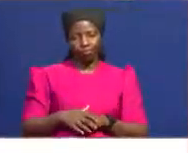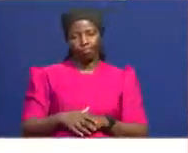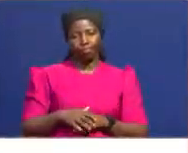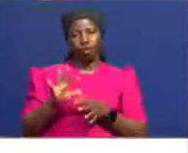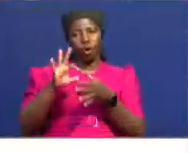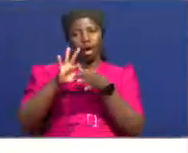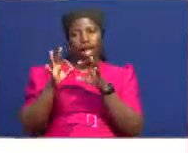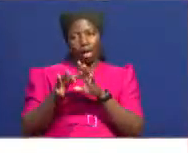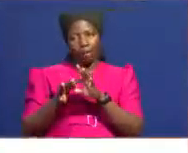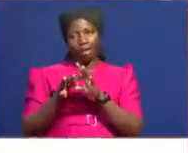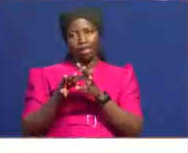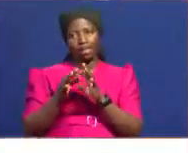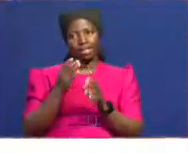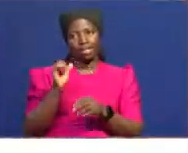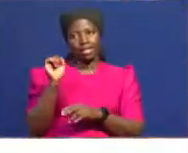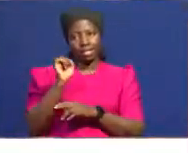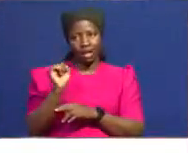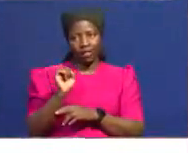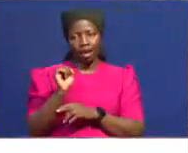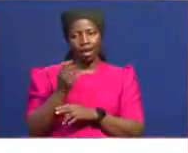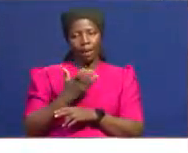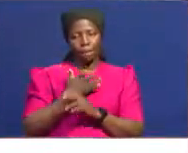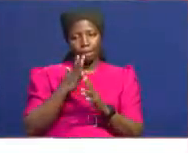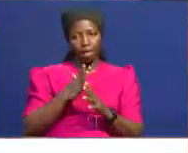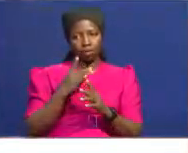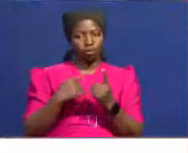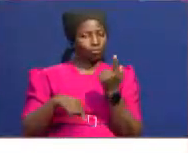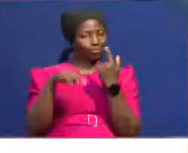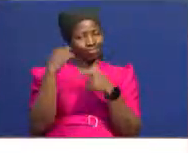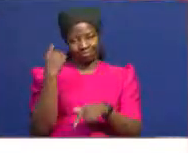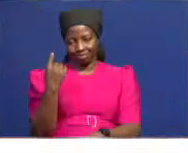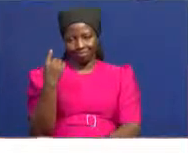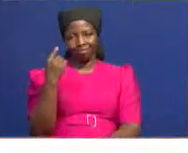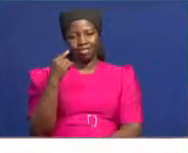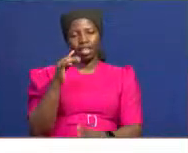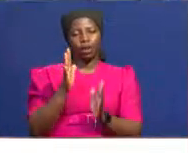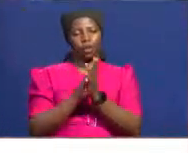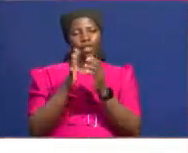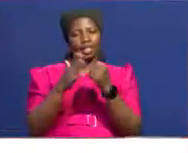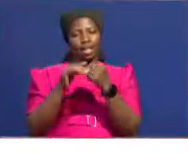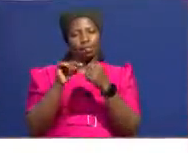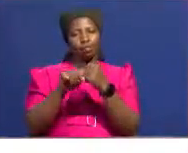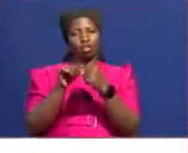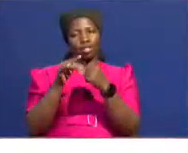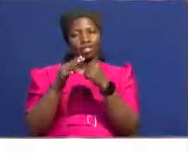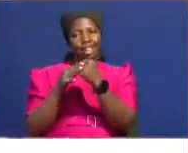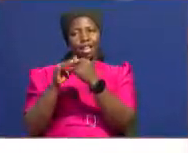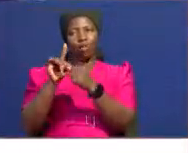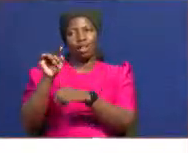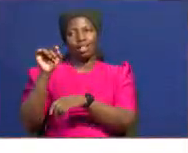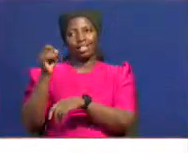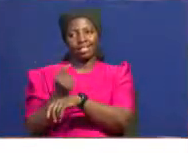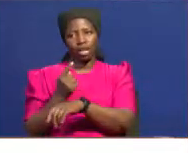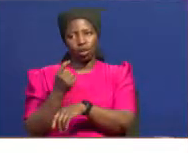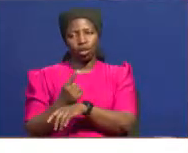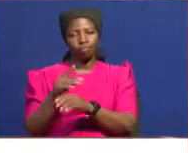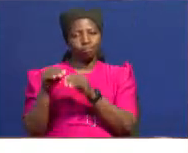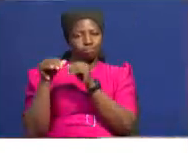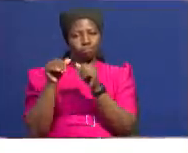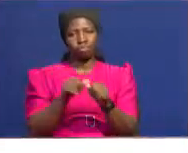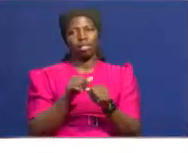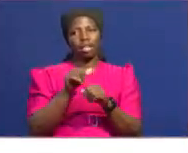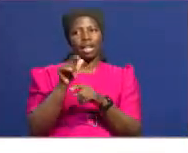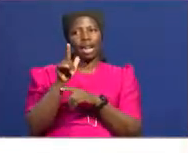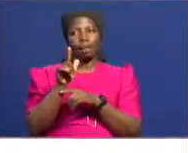medalist Kenneth Bednarek captured Kipkeno Classic 100-meter record in 9.91 seconds, relegating Liberia's Emmanuel Matadi